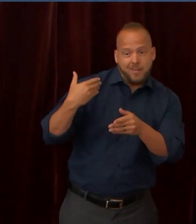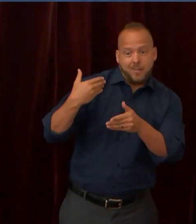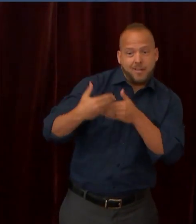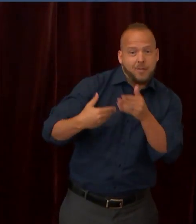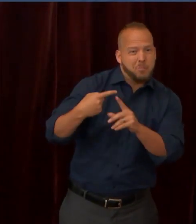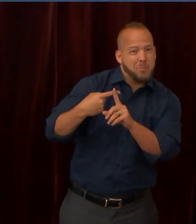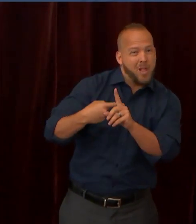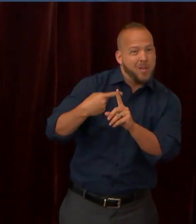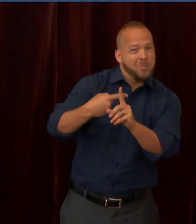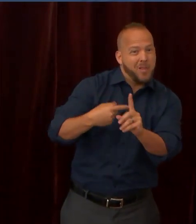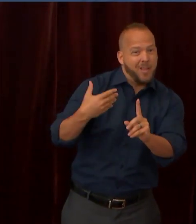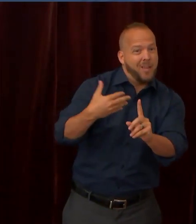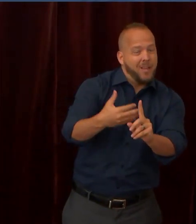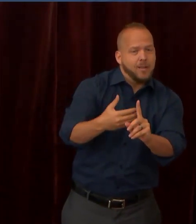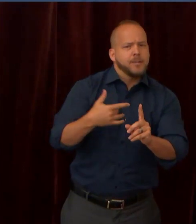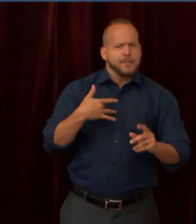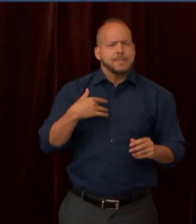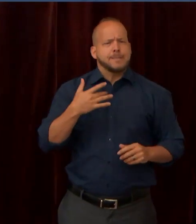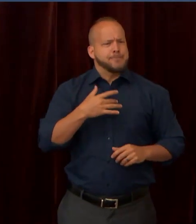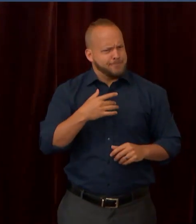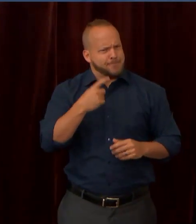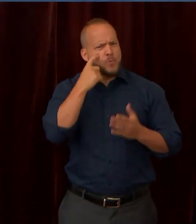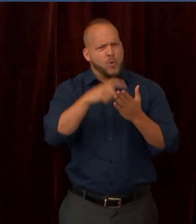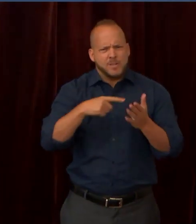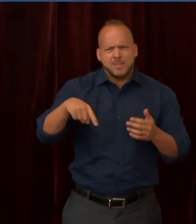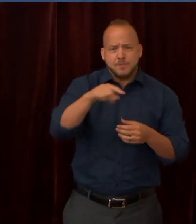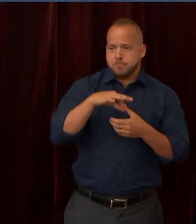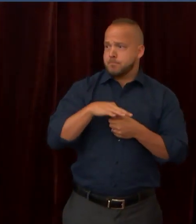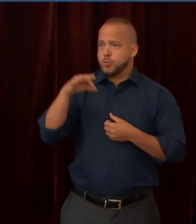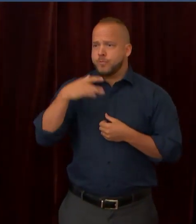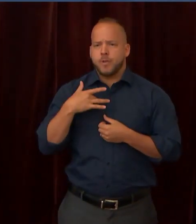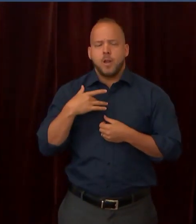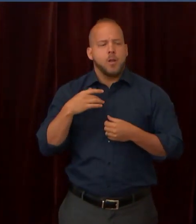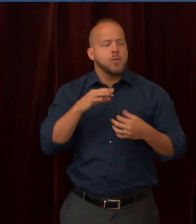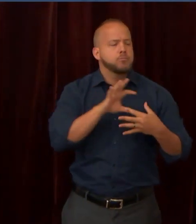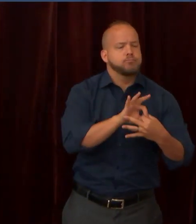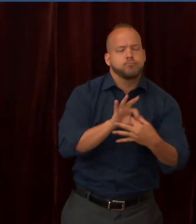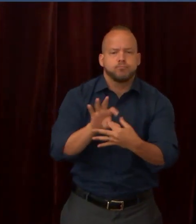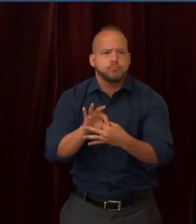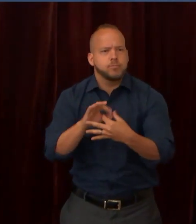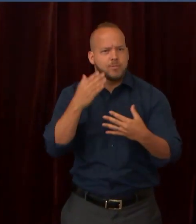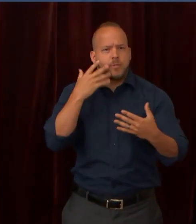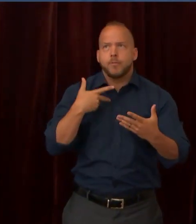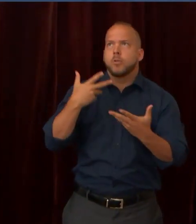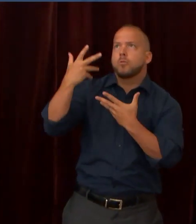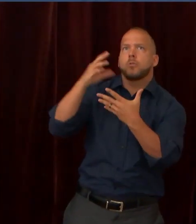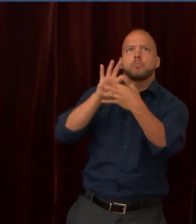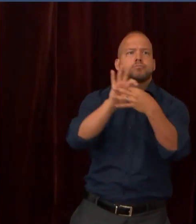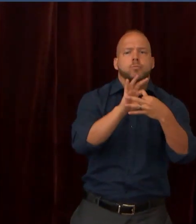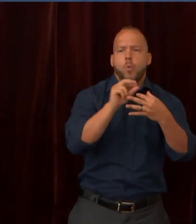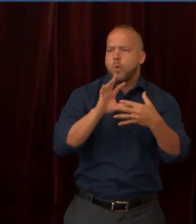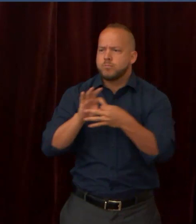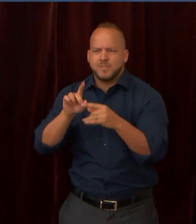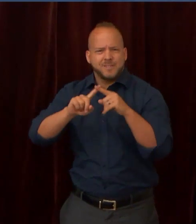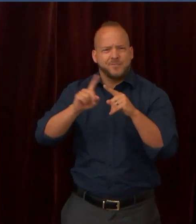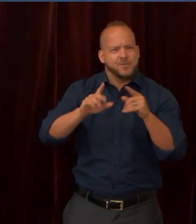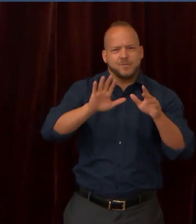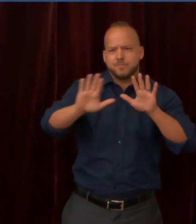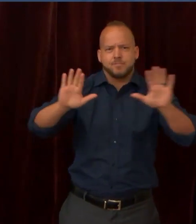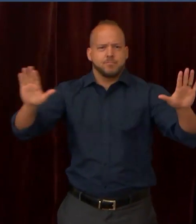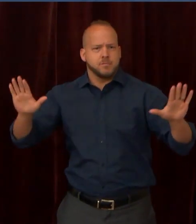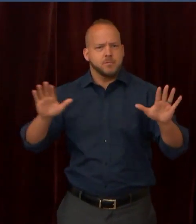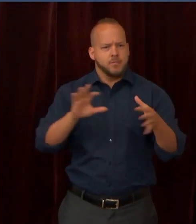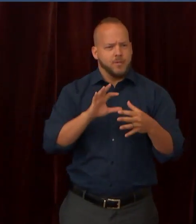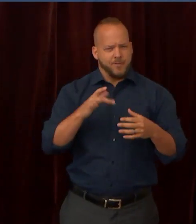remain emotionally connected through electronics and otherwise. It's also been really inspiring to see many of